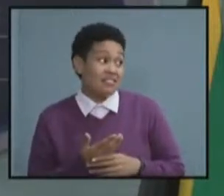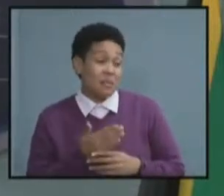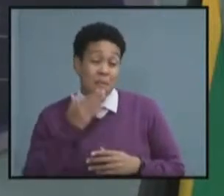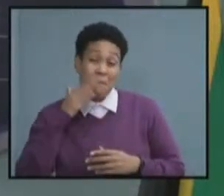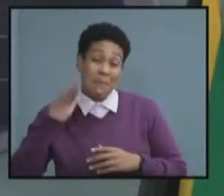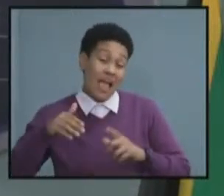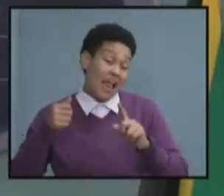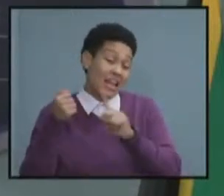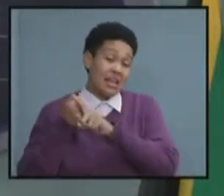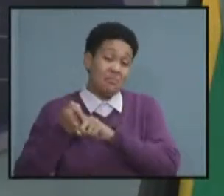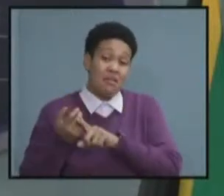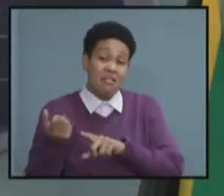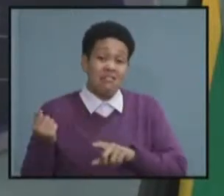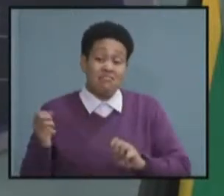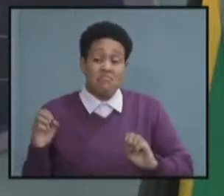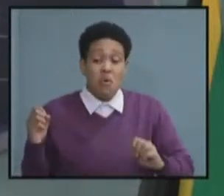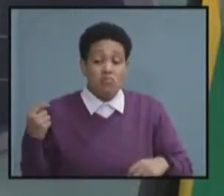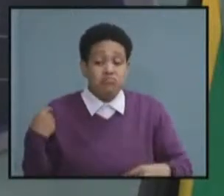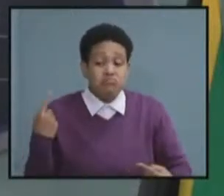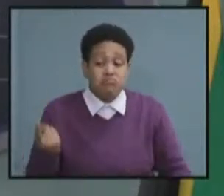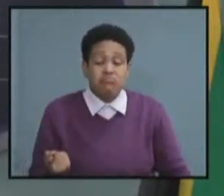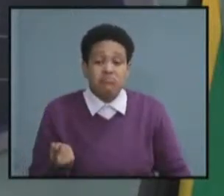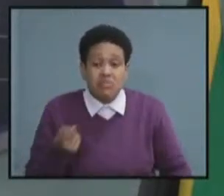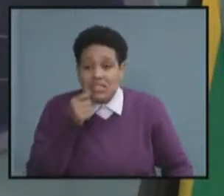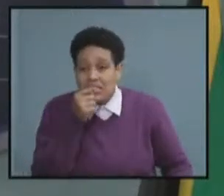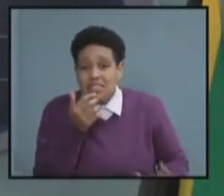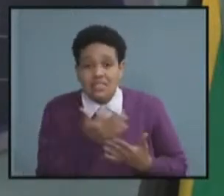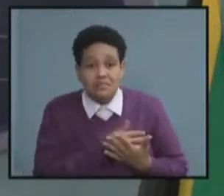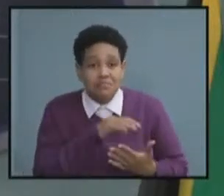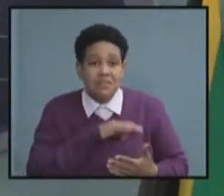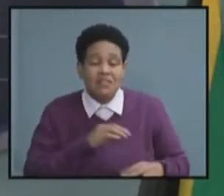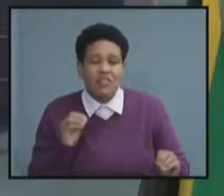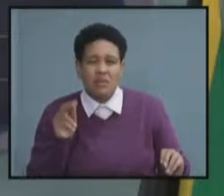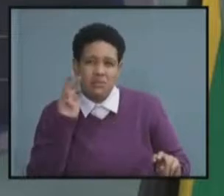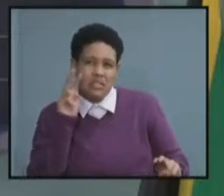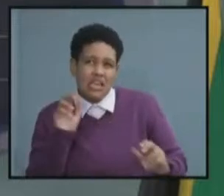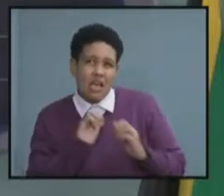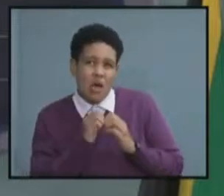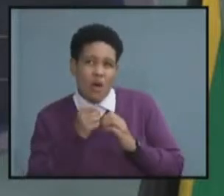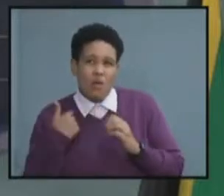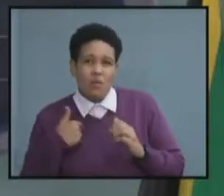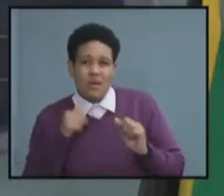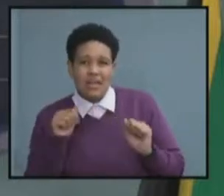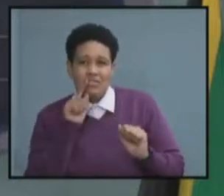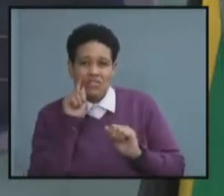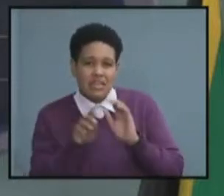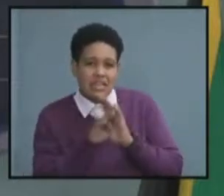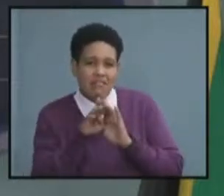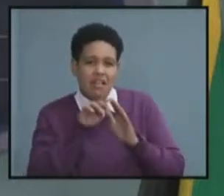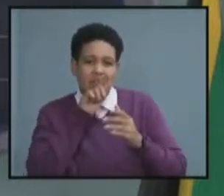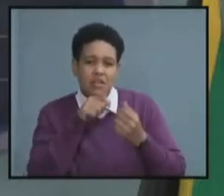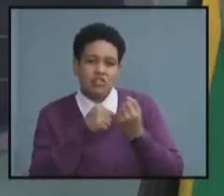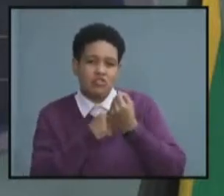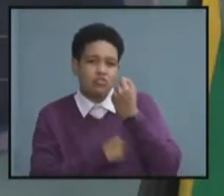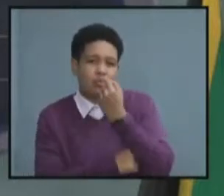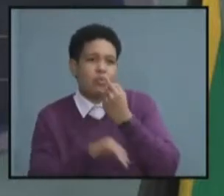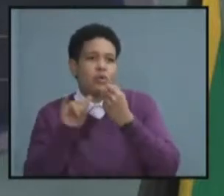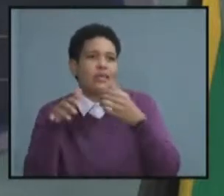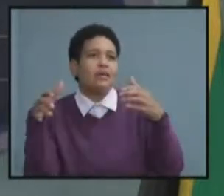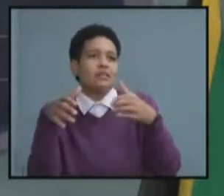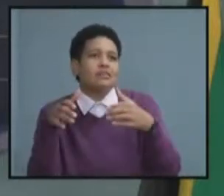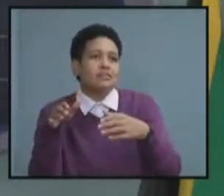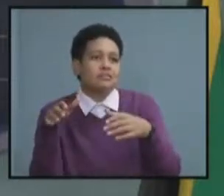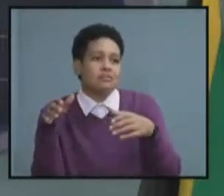badly hit in all of this. And we have to kind of bend our minds to see how we can develop and support that